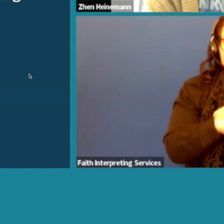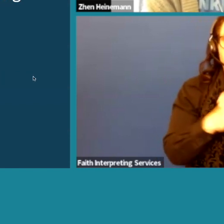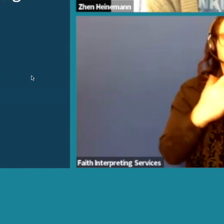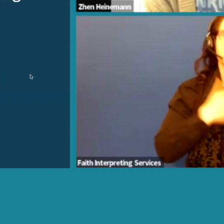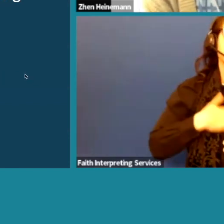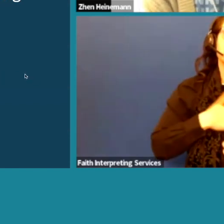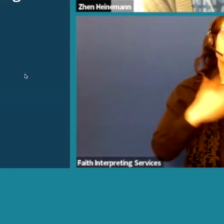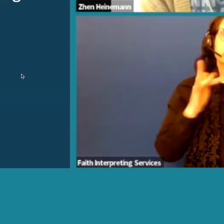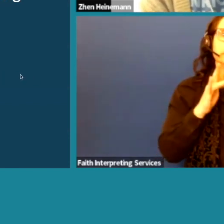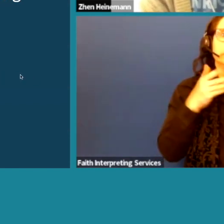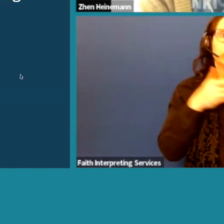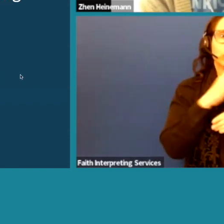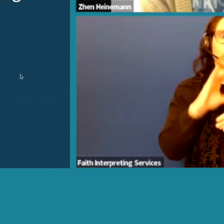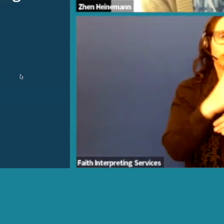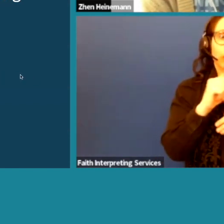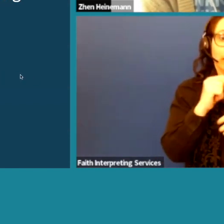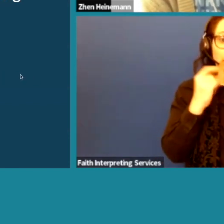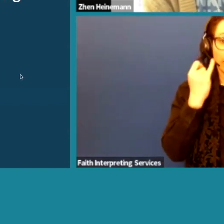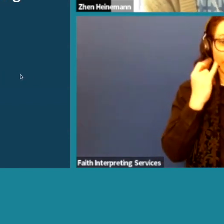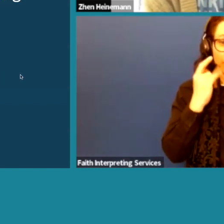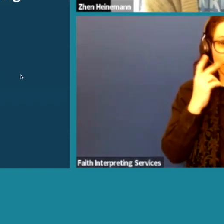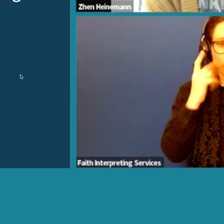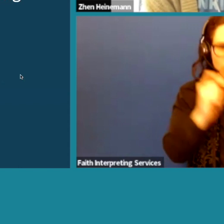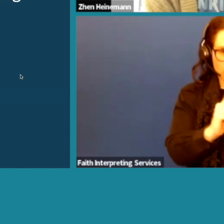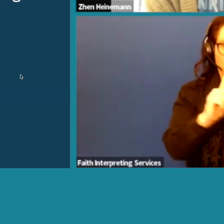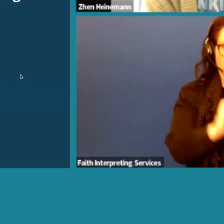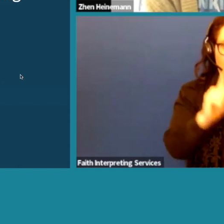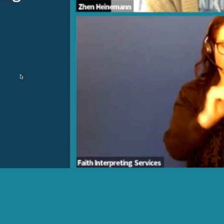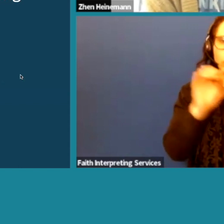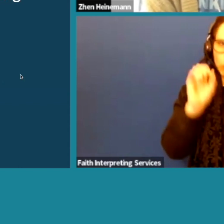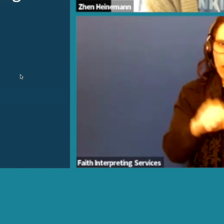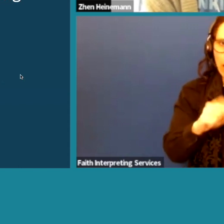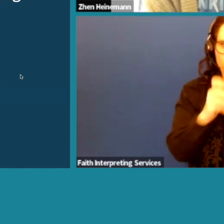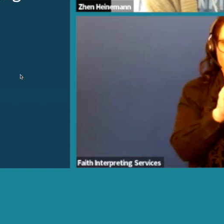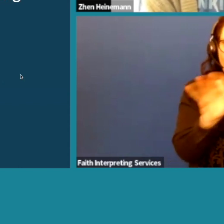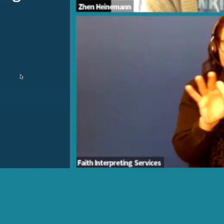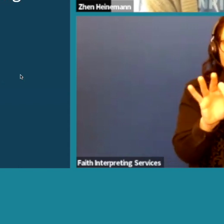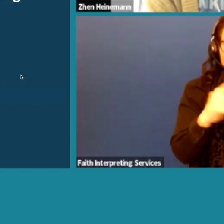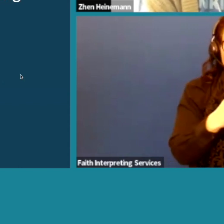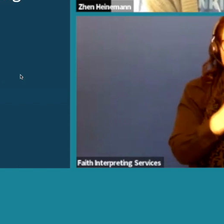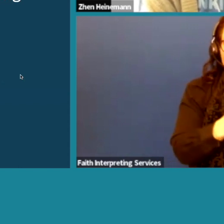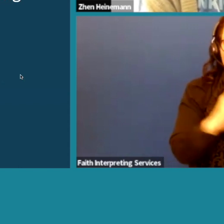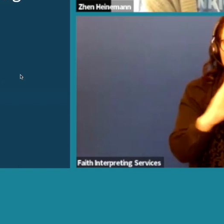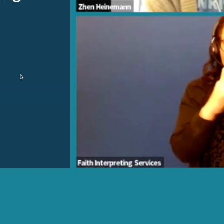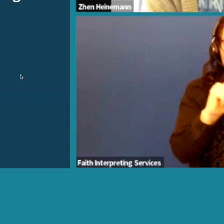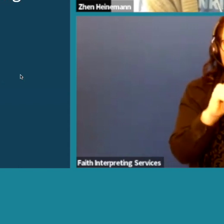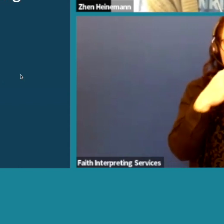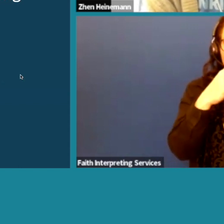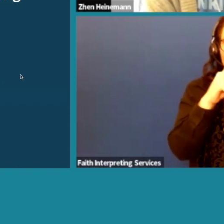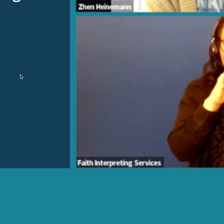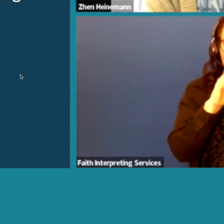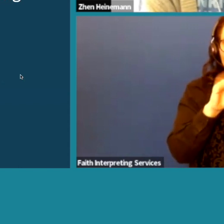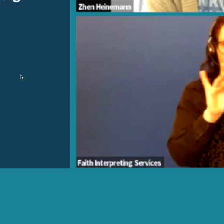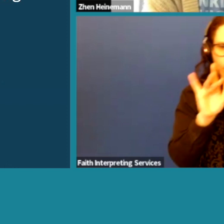you find the chat pop-up bothersome, you can turn off the show chat previews by clicking the caret next to the chat